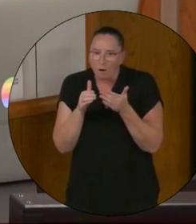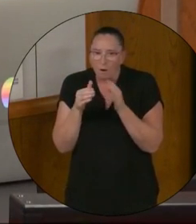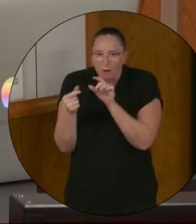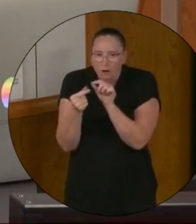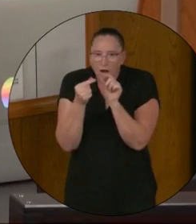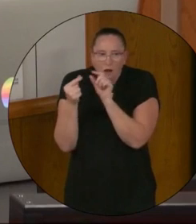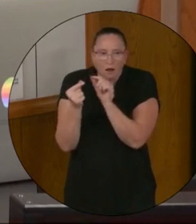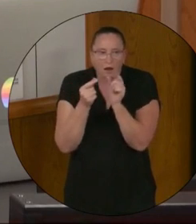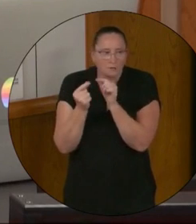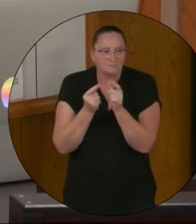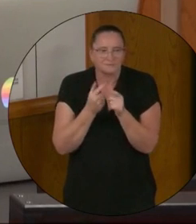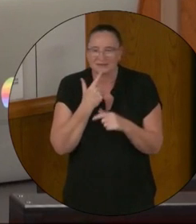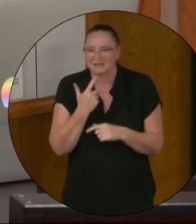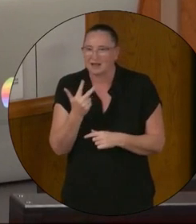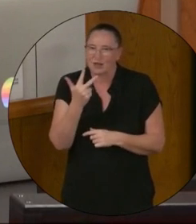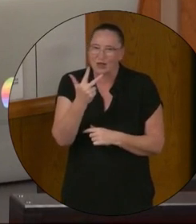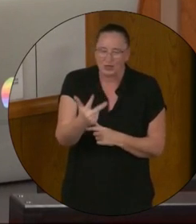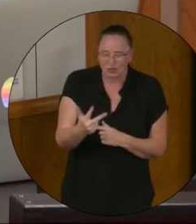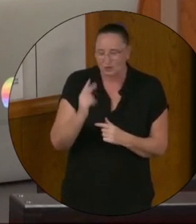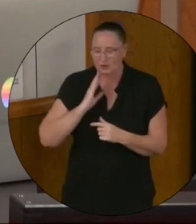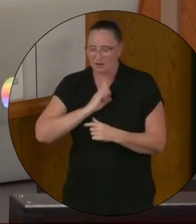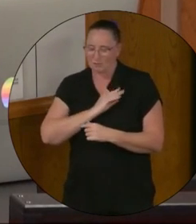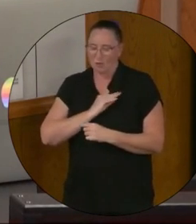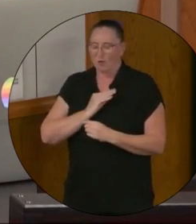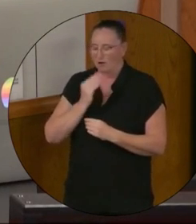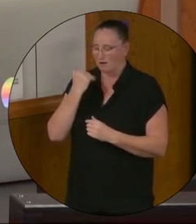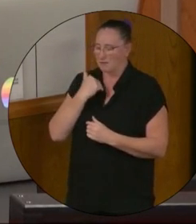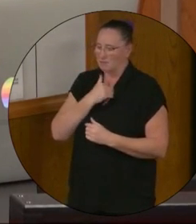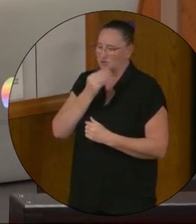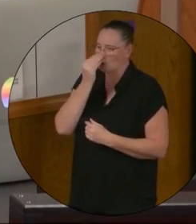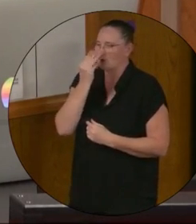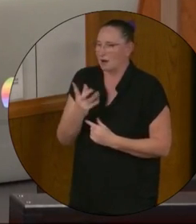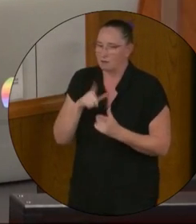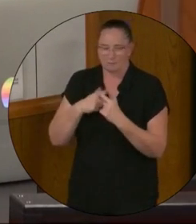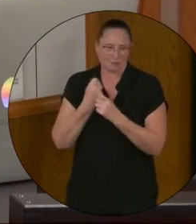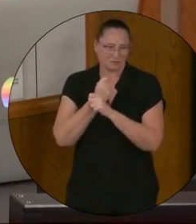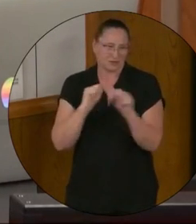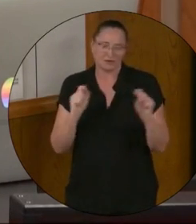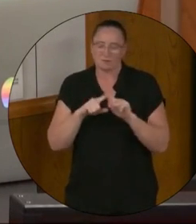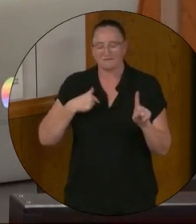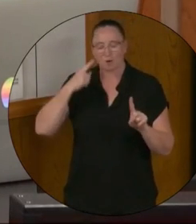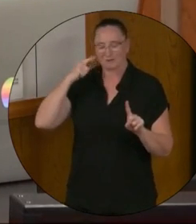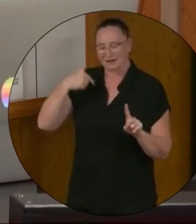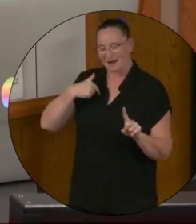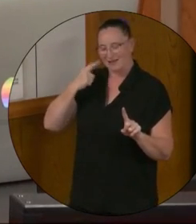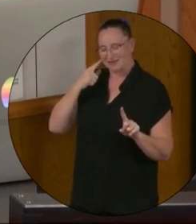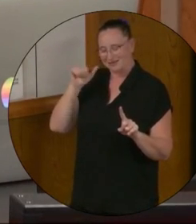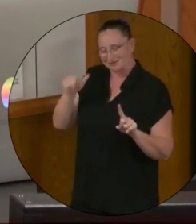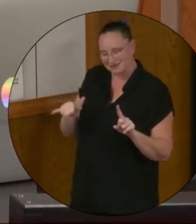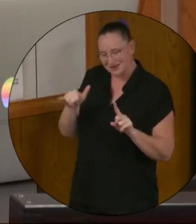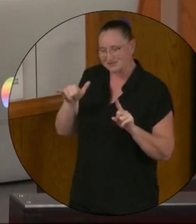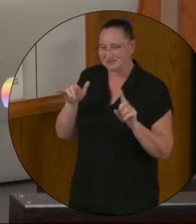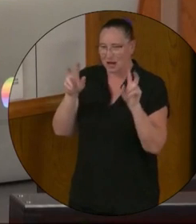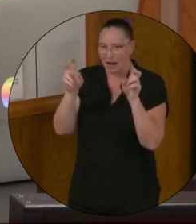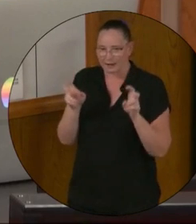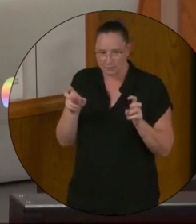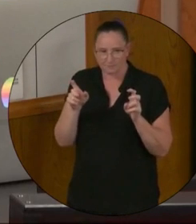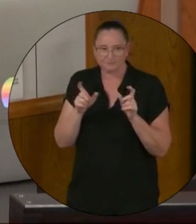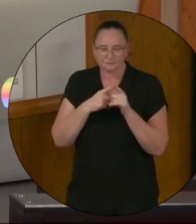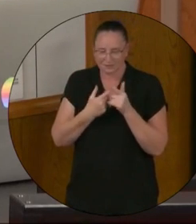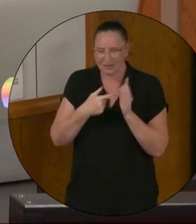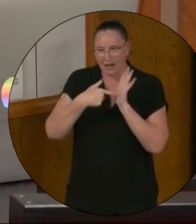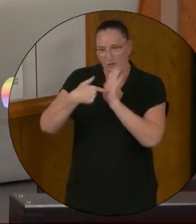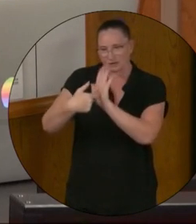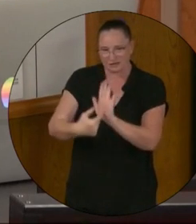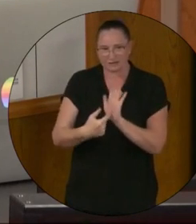people saying that 3 board members don't care about safety, but for me, I think this item needs to be reflective